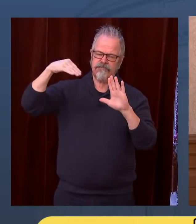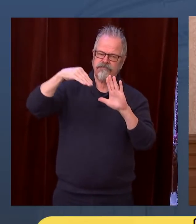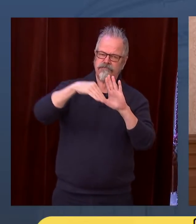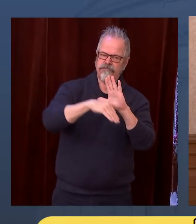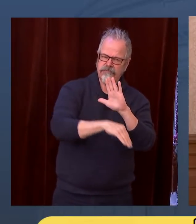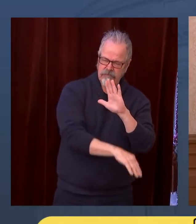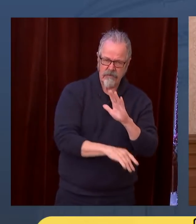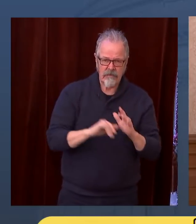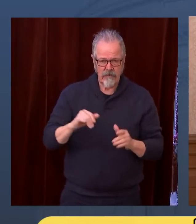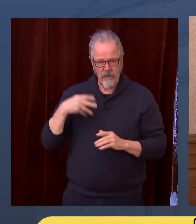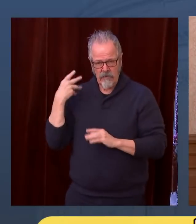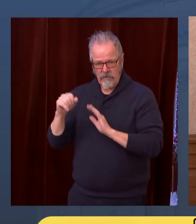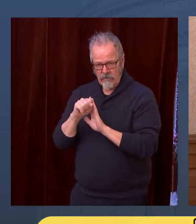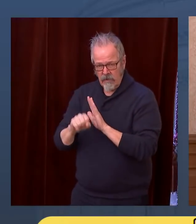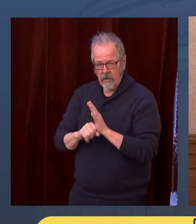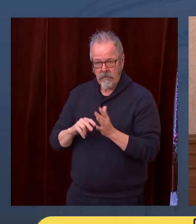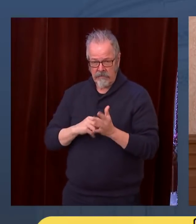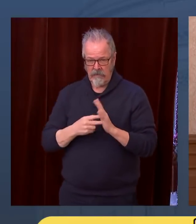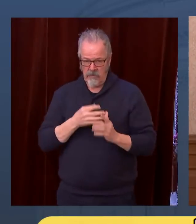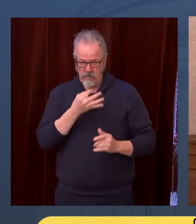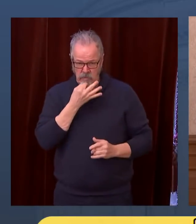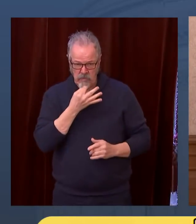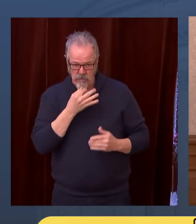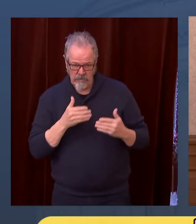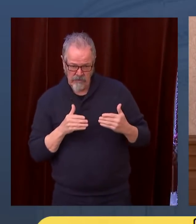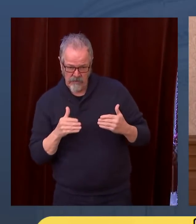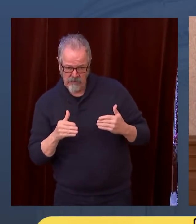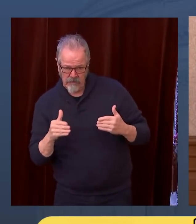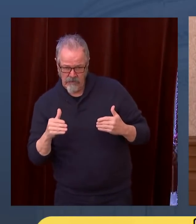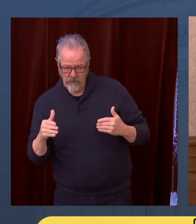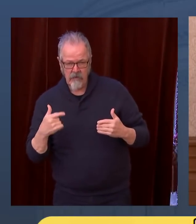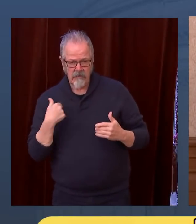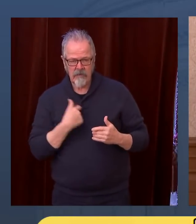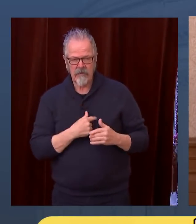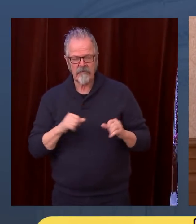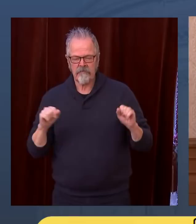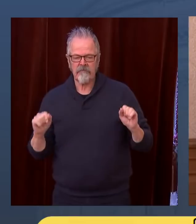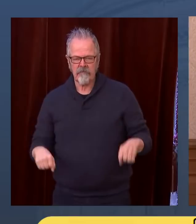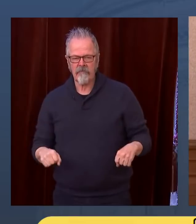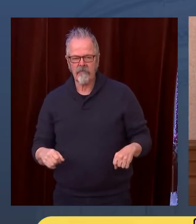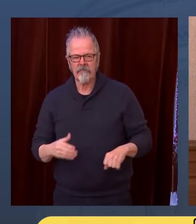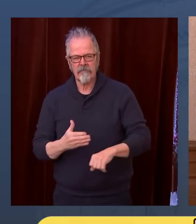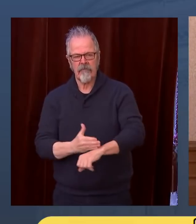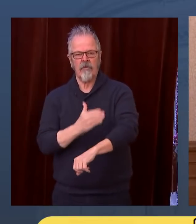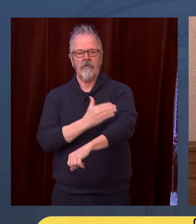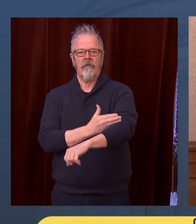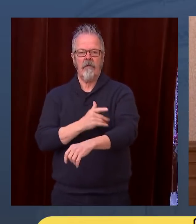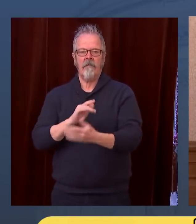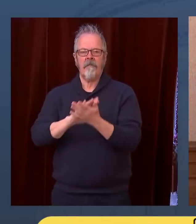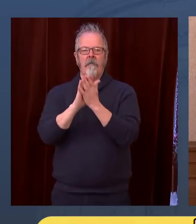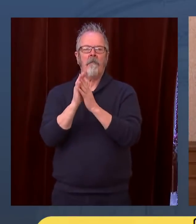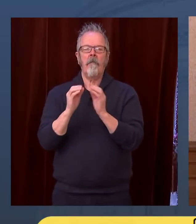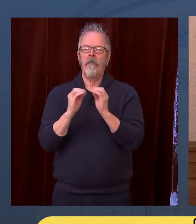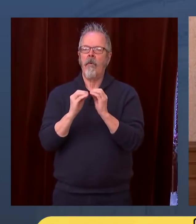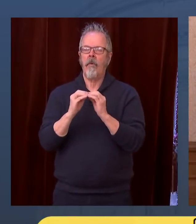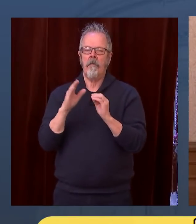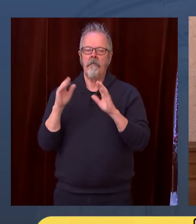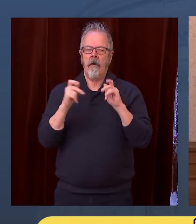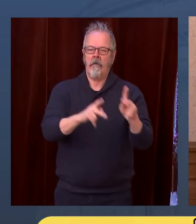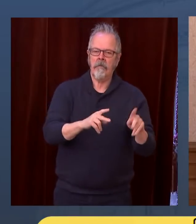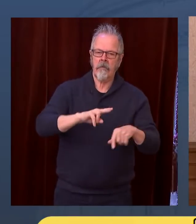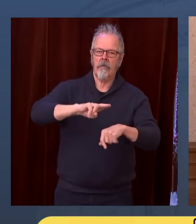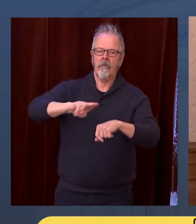weeks to take further steps forward in regaining a more normal life in the state of Washington while